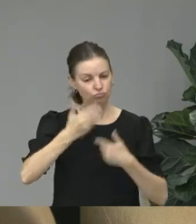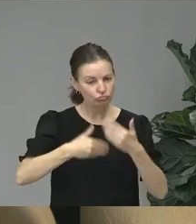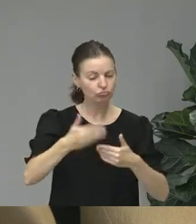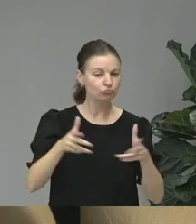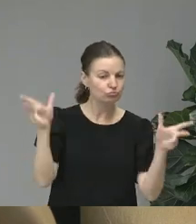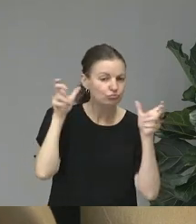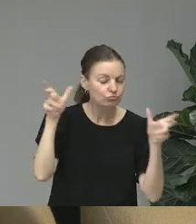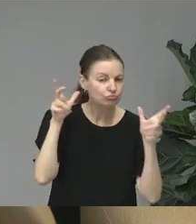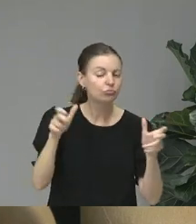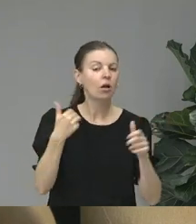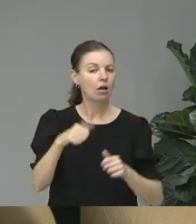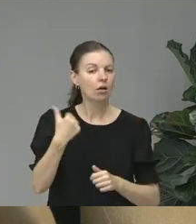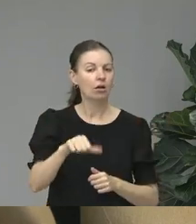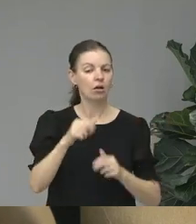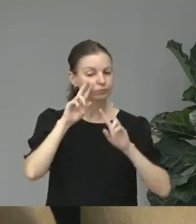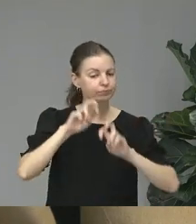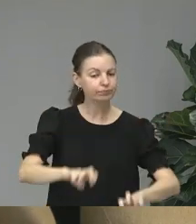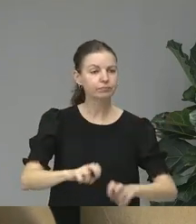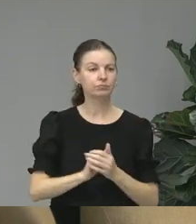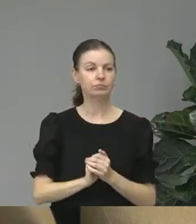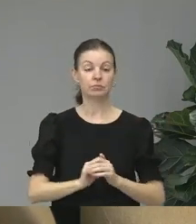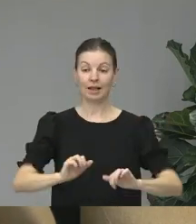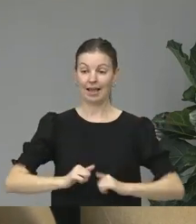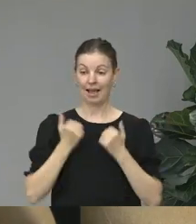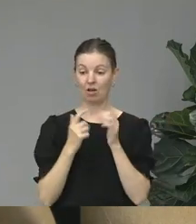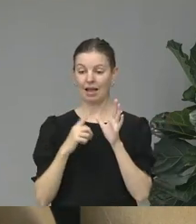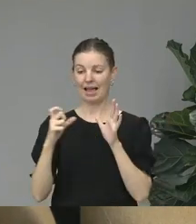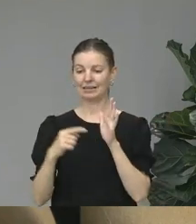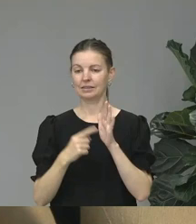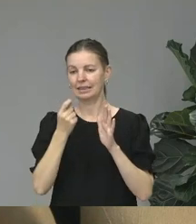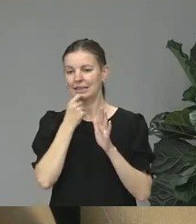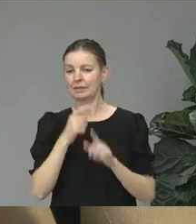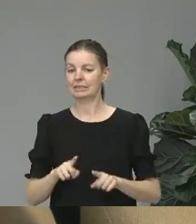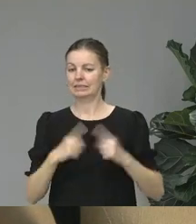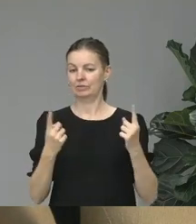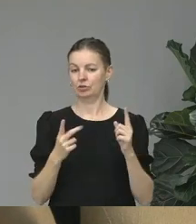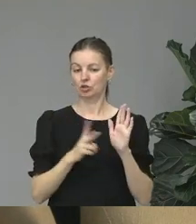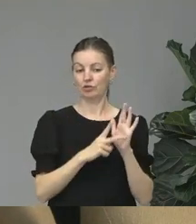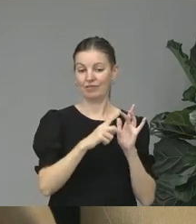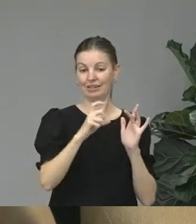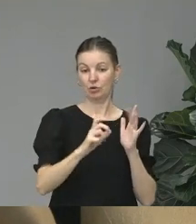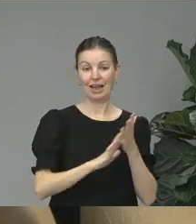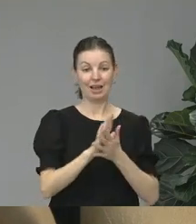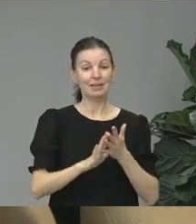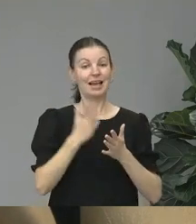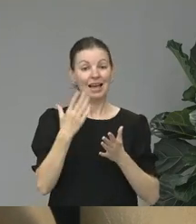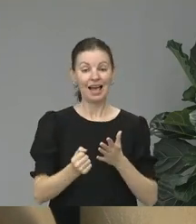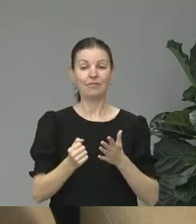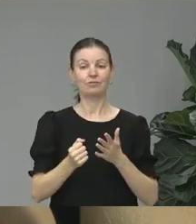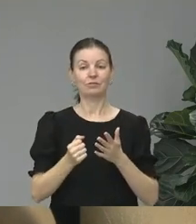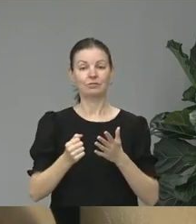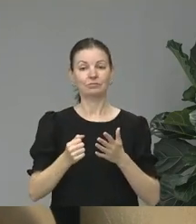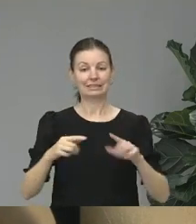Our Act is, I believe, a little bit different to the Victorian Act in that it allows a dispute resolution